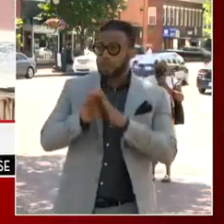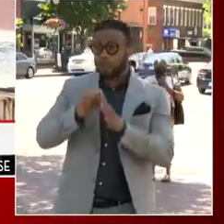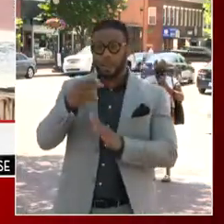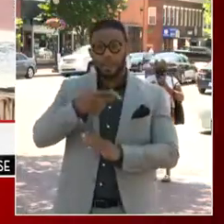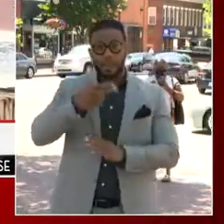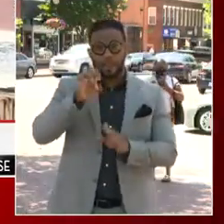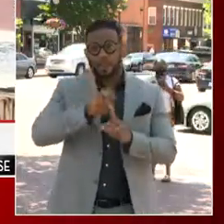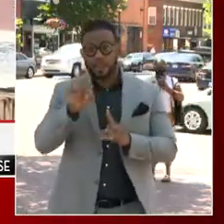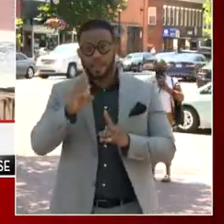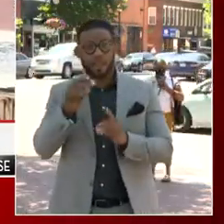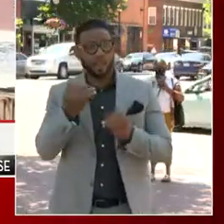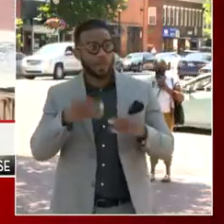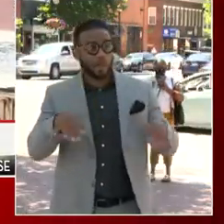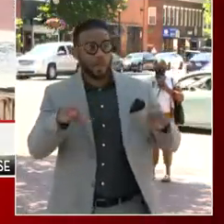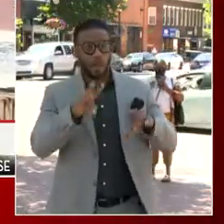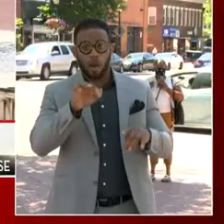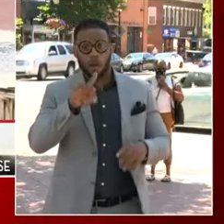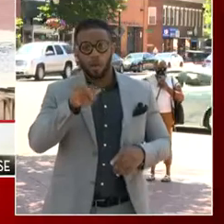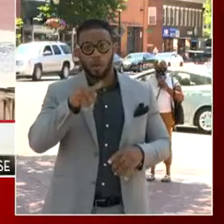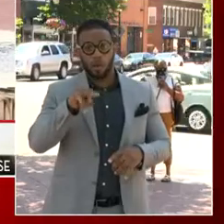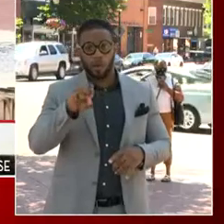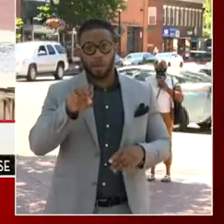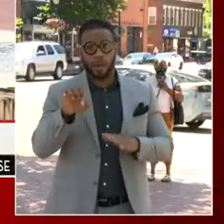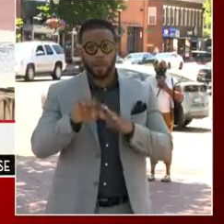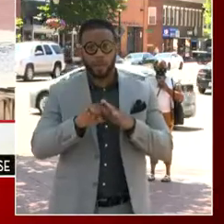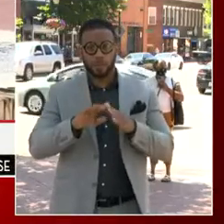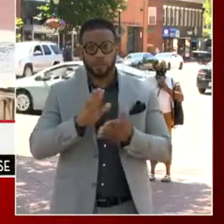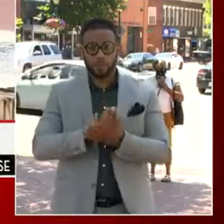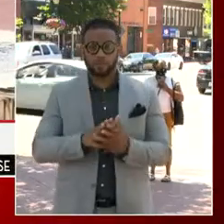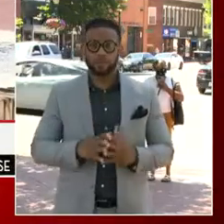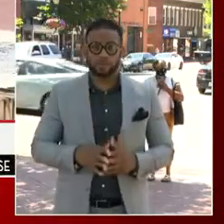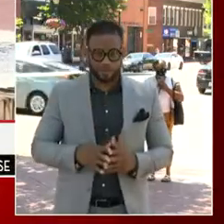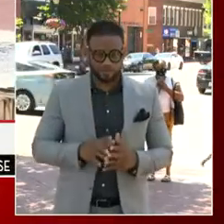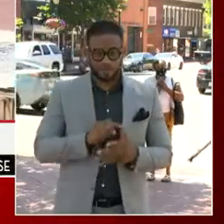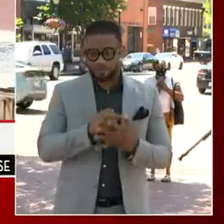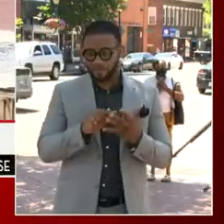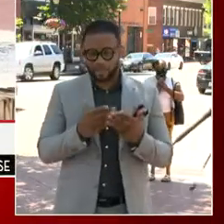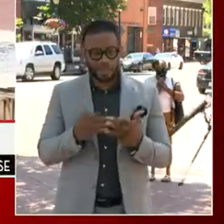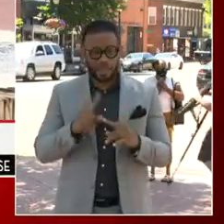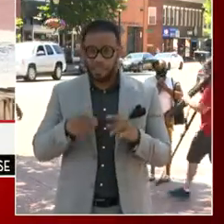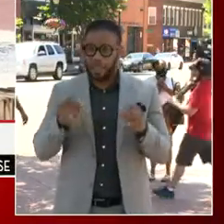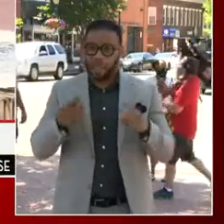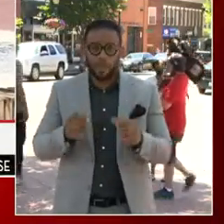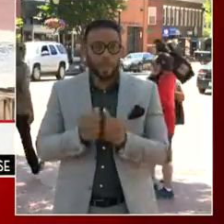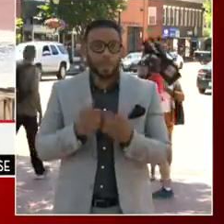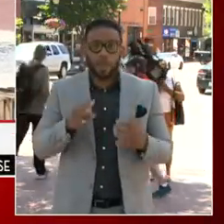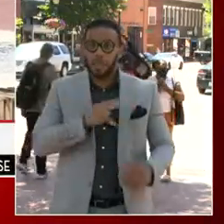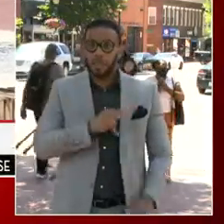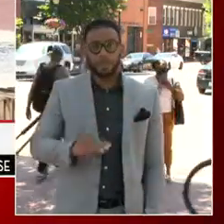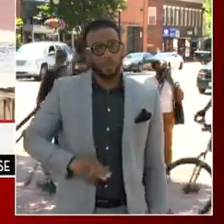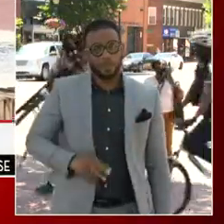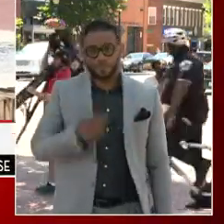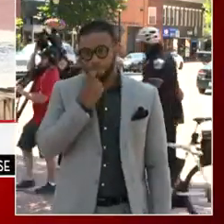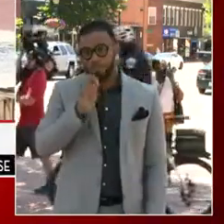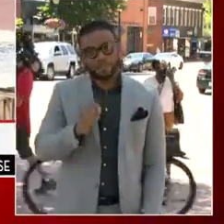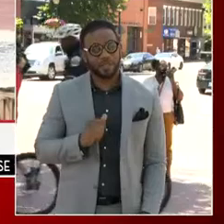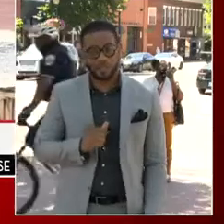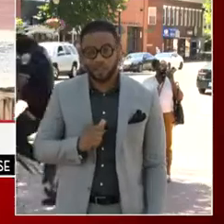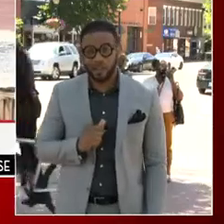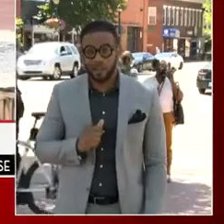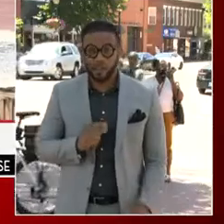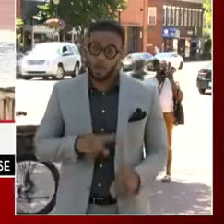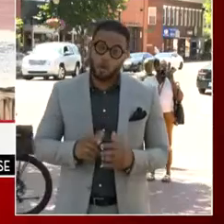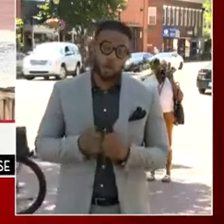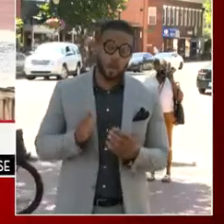well as the playground at Watkins Elementary School. These things could not happen without Mayor Bowser,